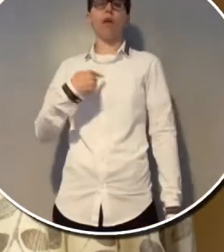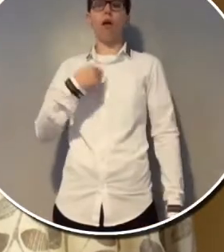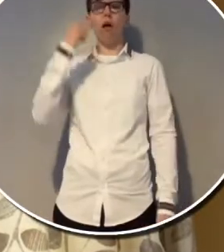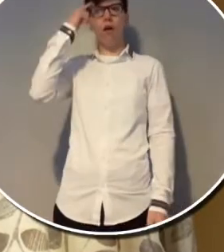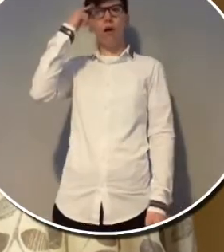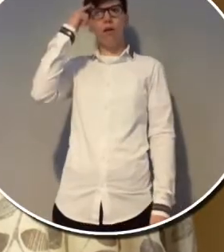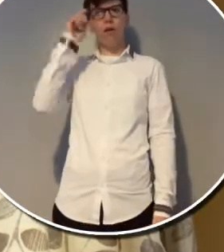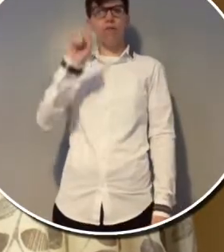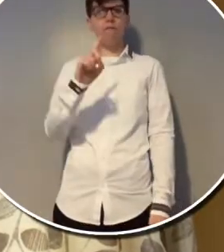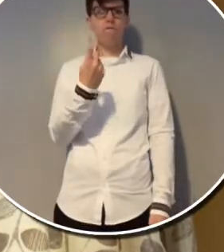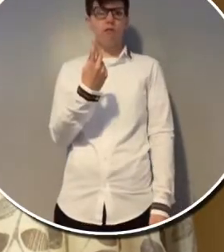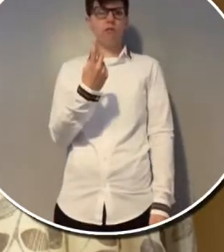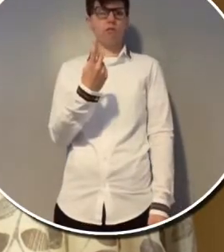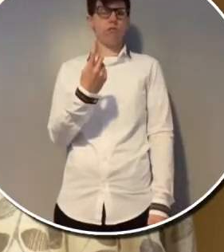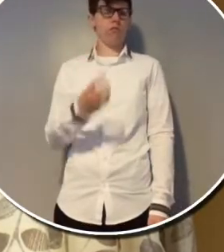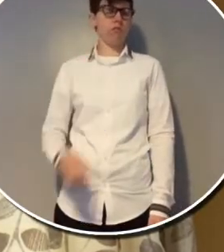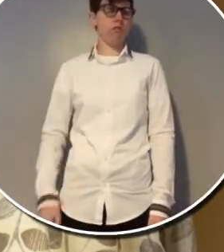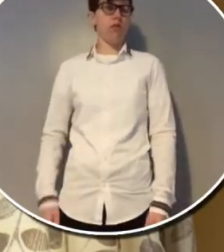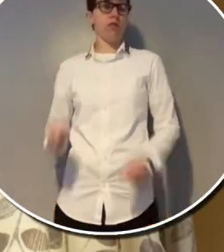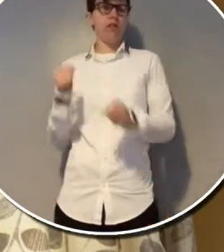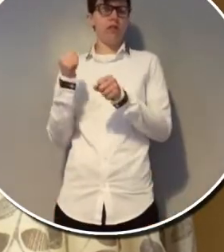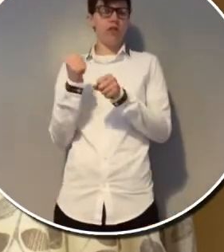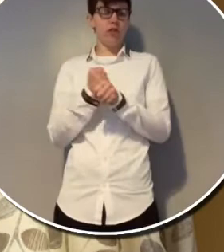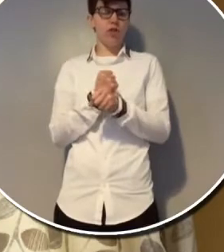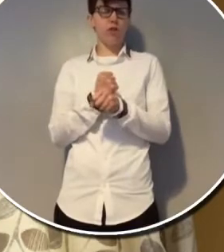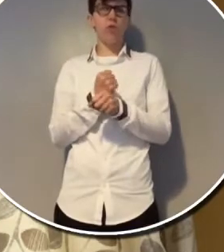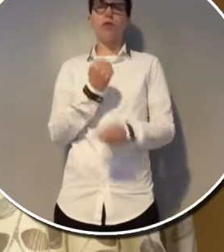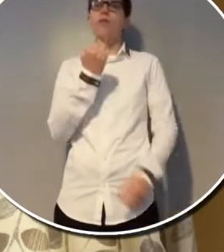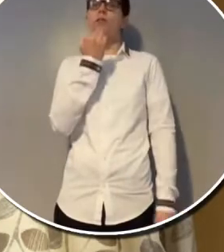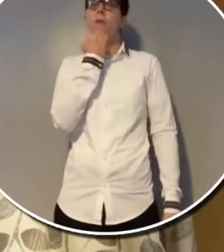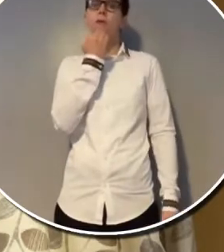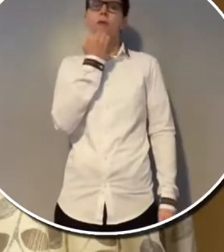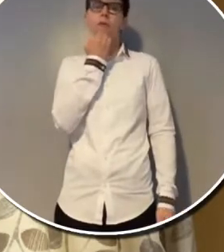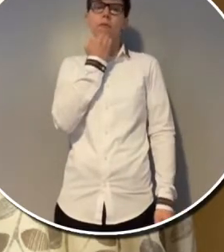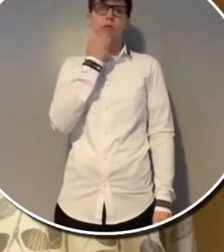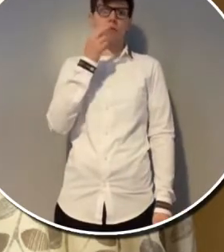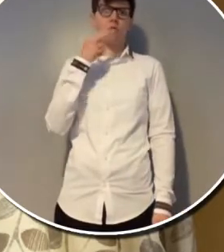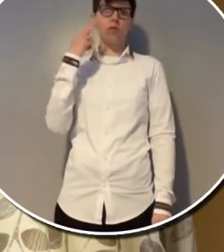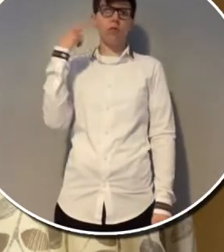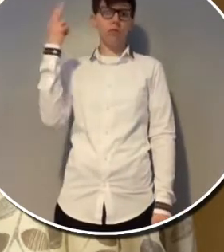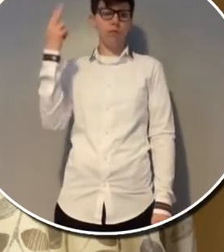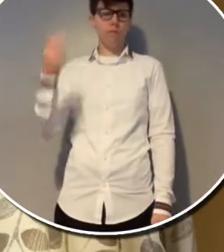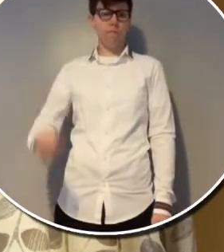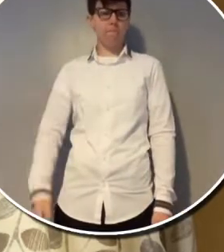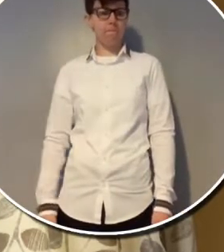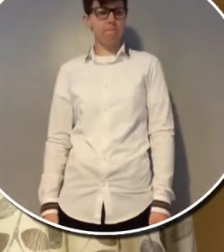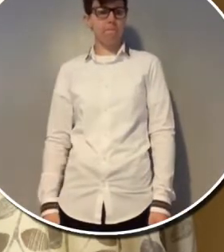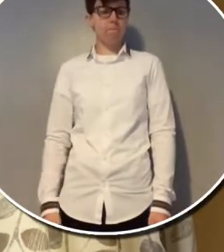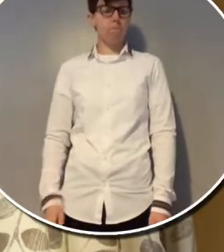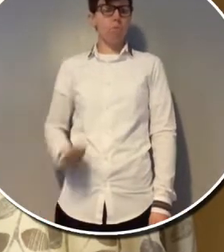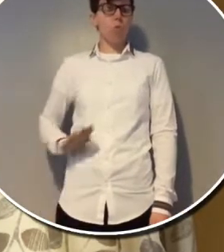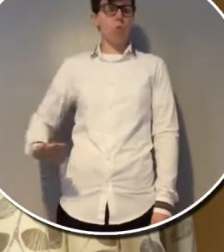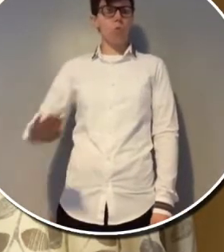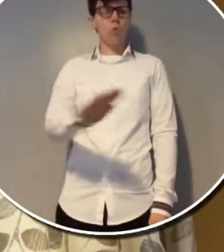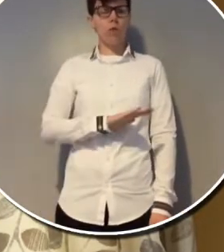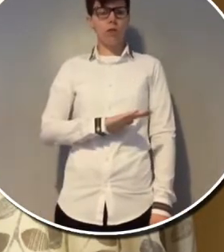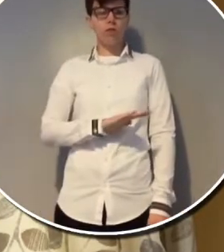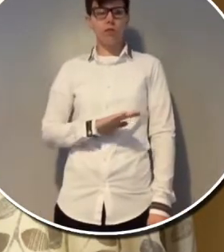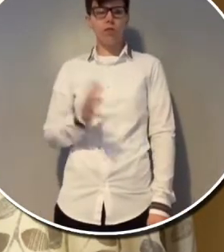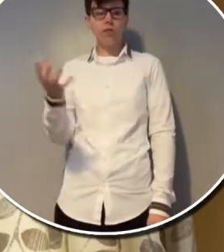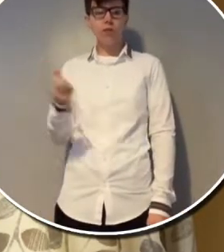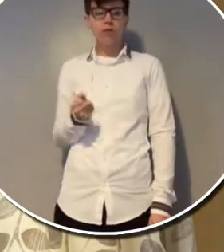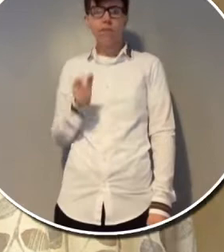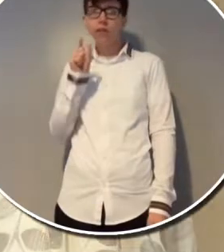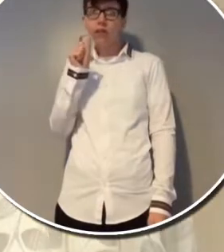little fish? I think we can think of one that we can count on our fingers. It goes 1, 2, 3, 4, 5, once I caught a fish